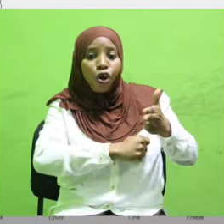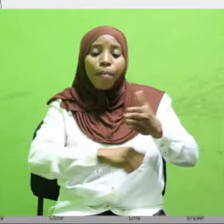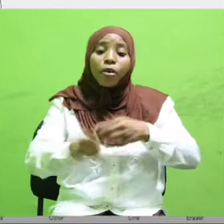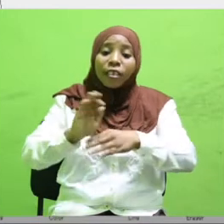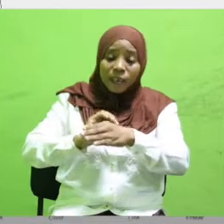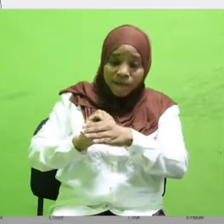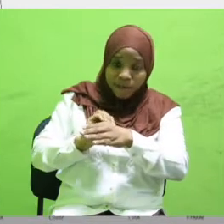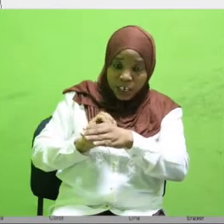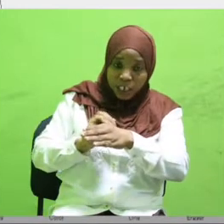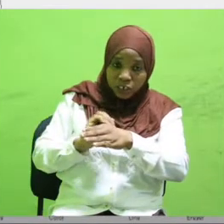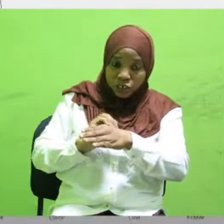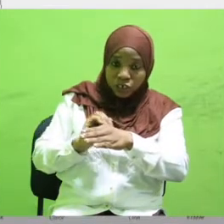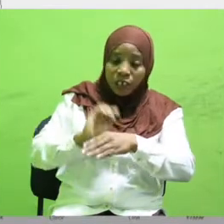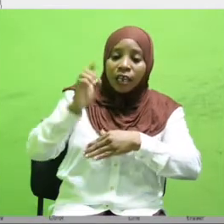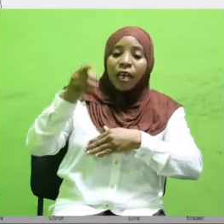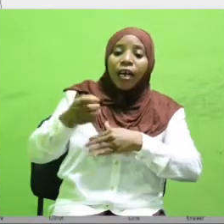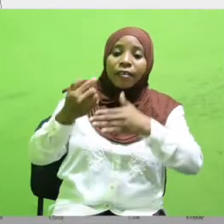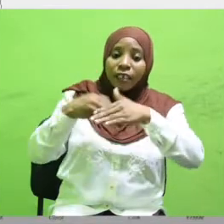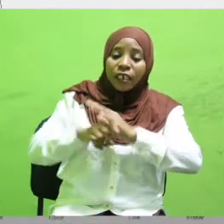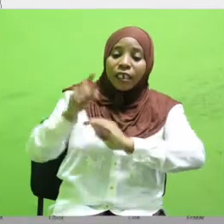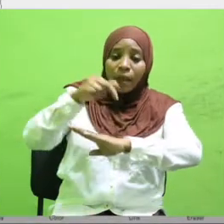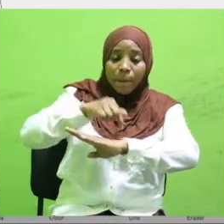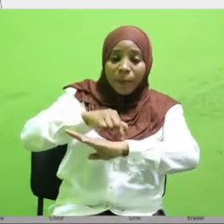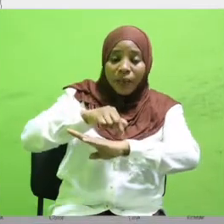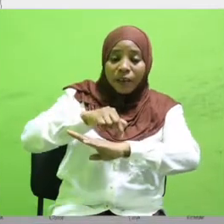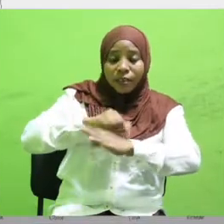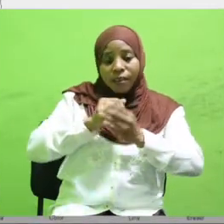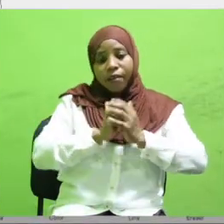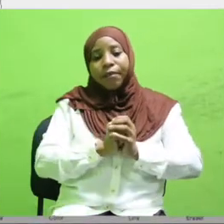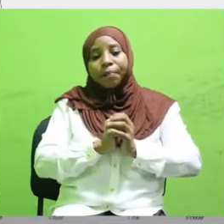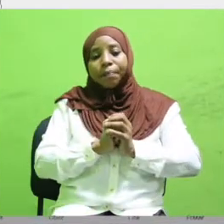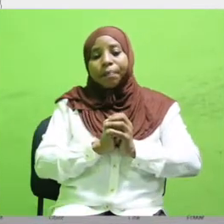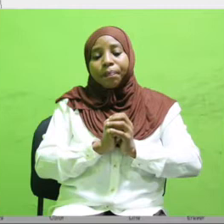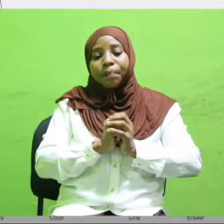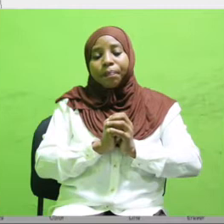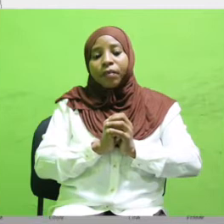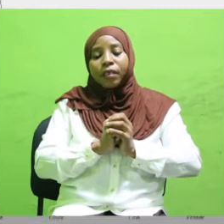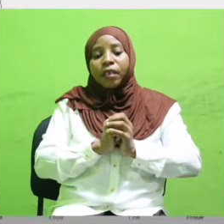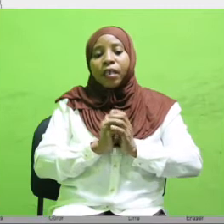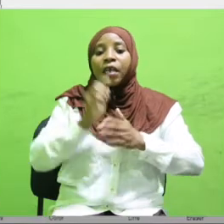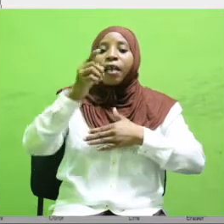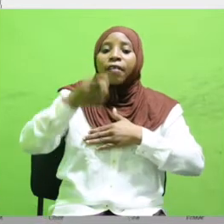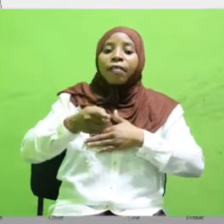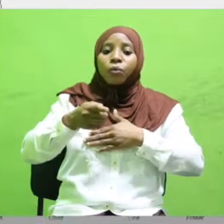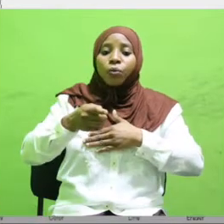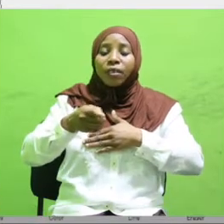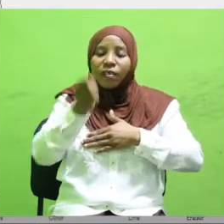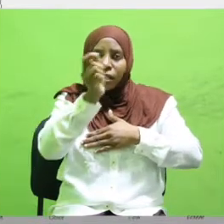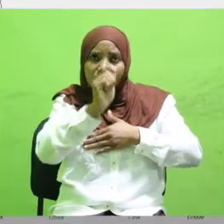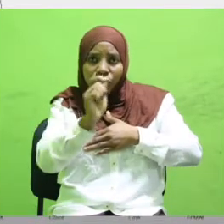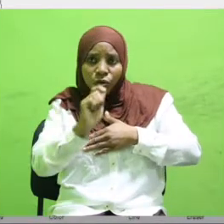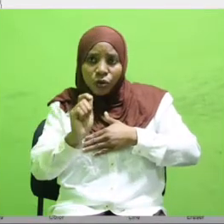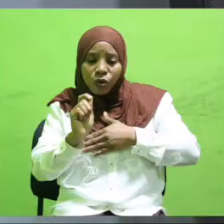on bread after a certain period of time. When this starts to grow, the bread is now said to